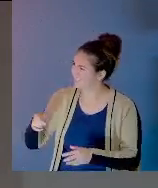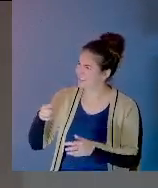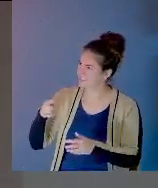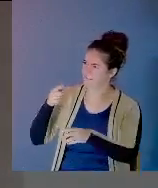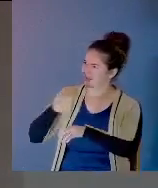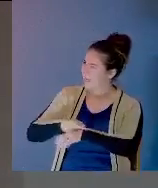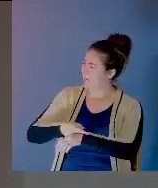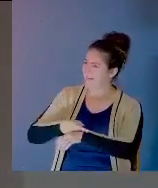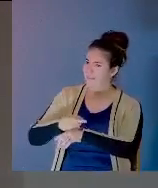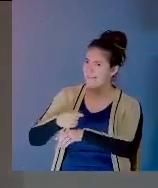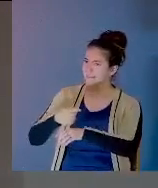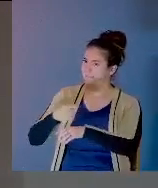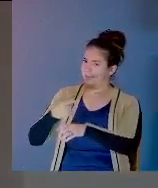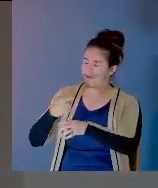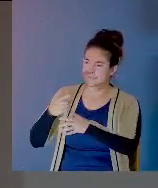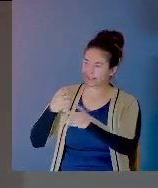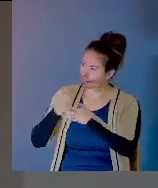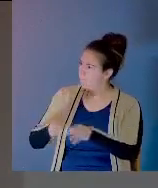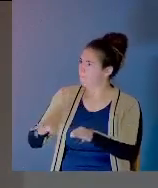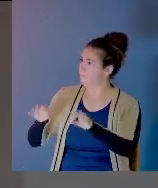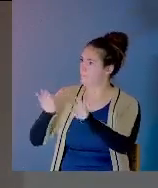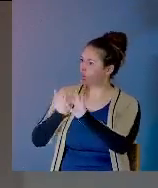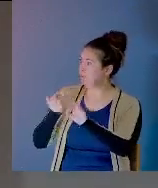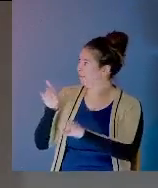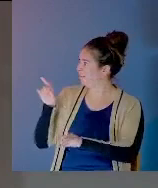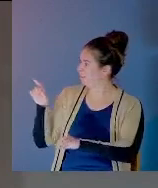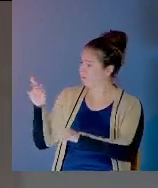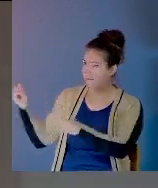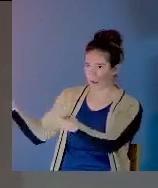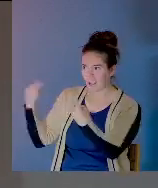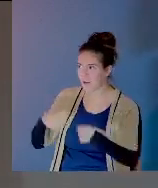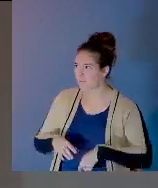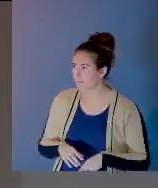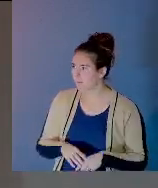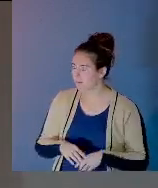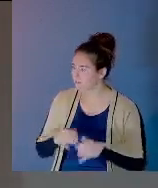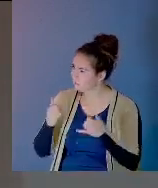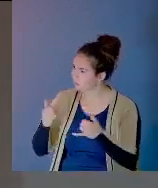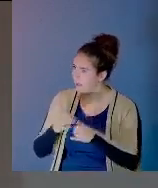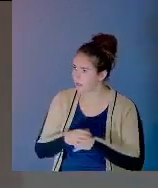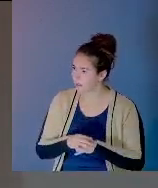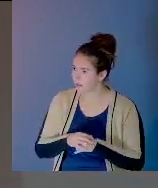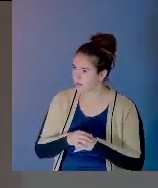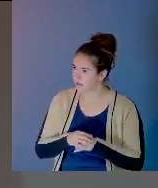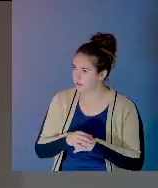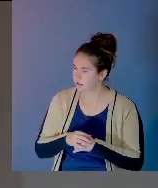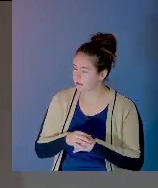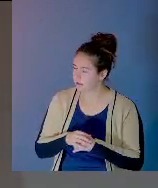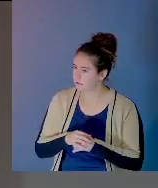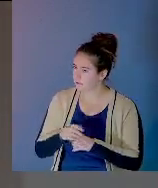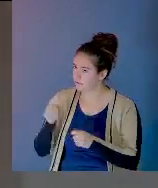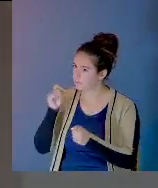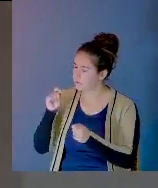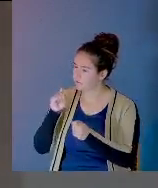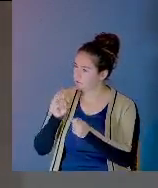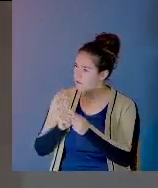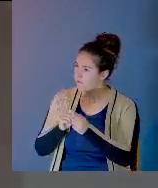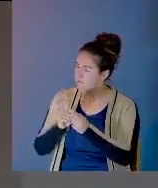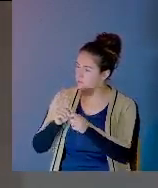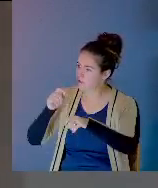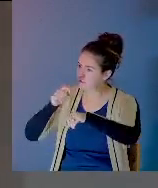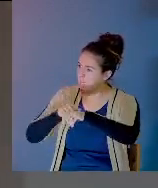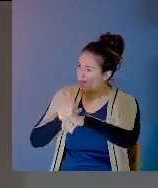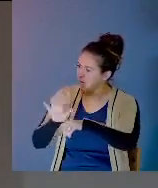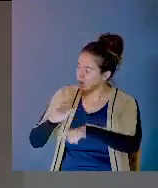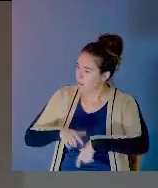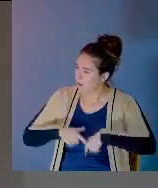I go, I never come to the skate park, but you're here, and this was an appointed time. And God is doing so much good,